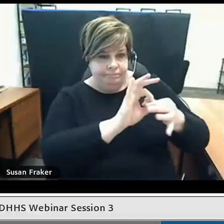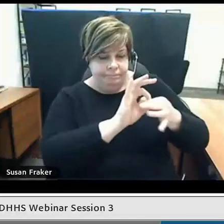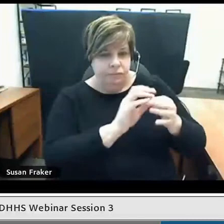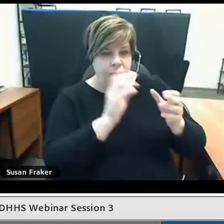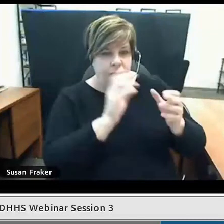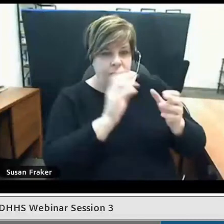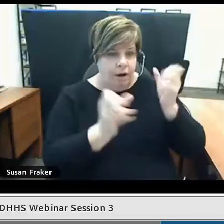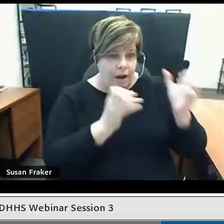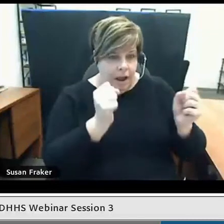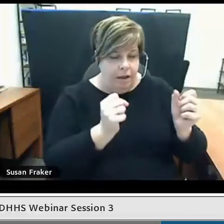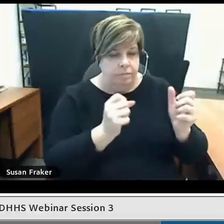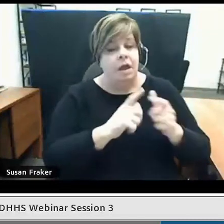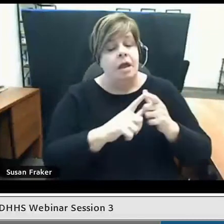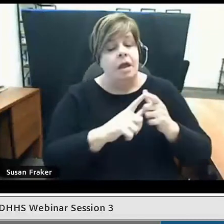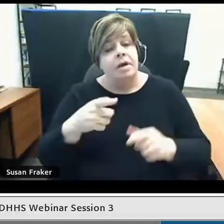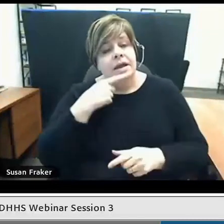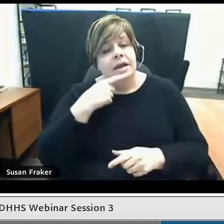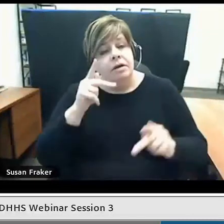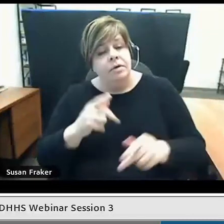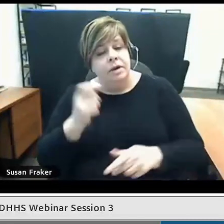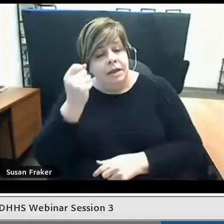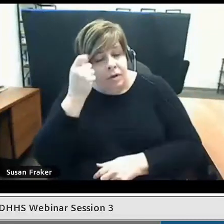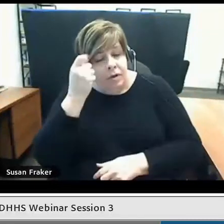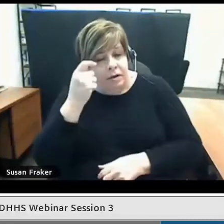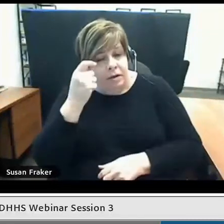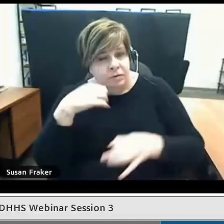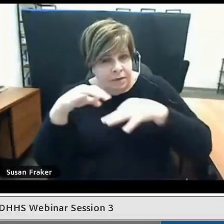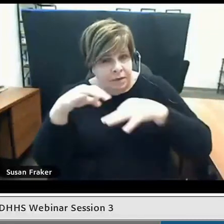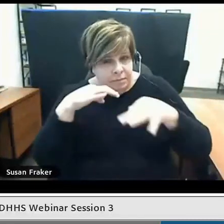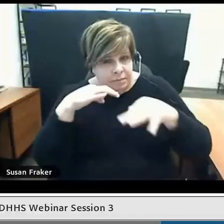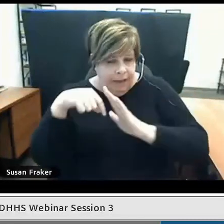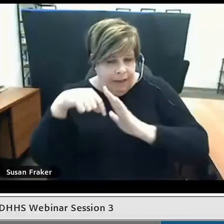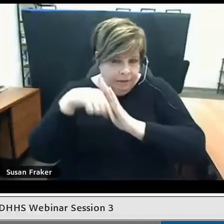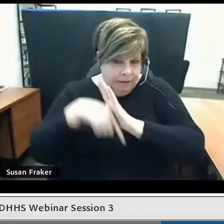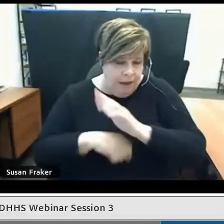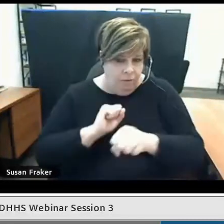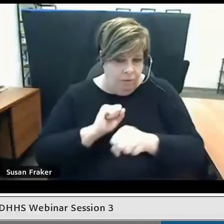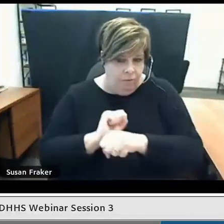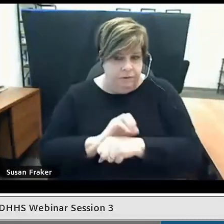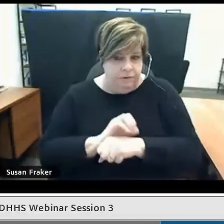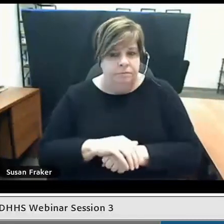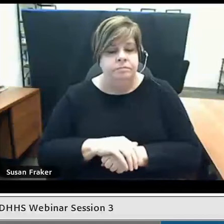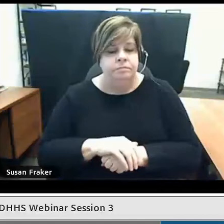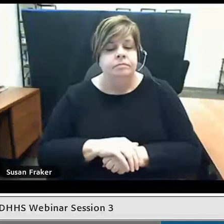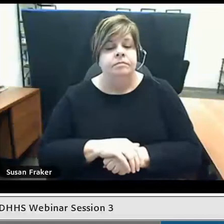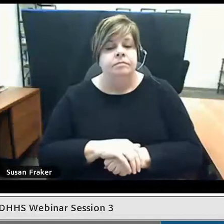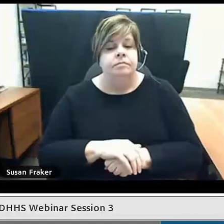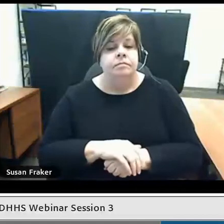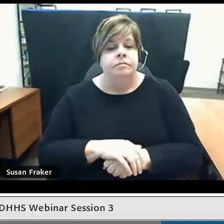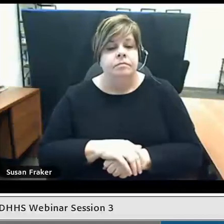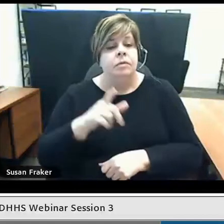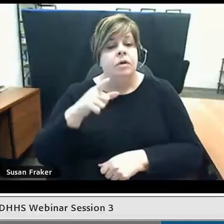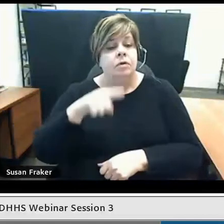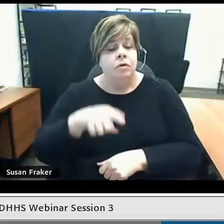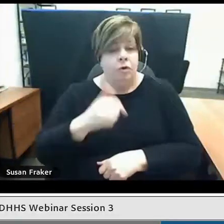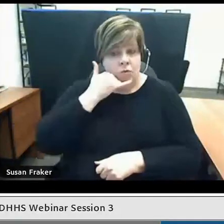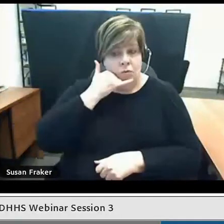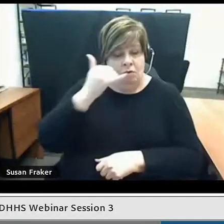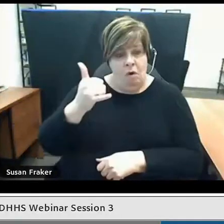hearing person, just to give you a little idea of how it works before I go into more specifics, if you are making a phone